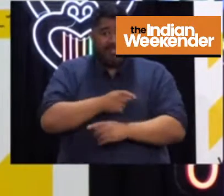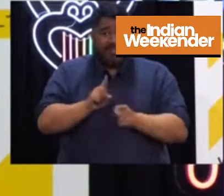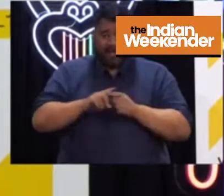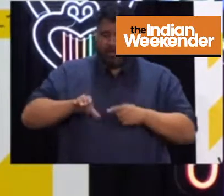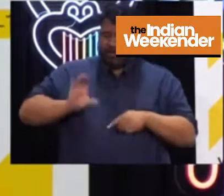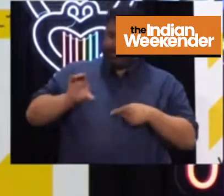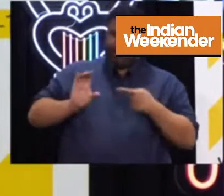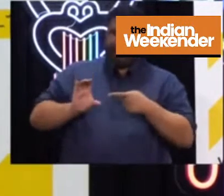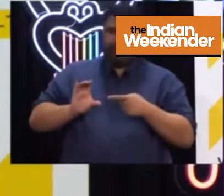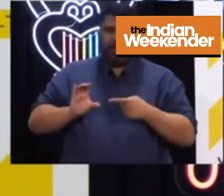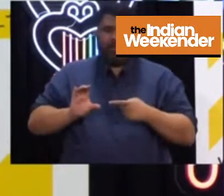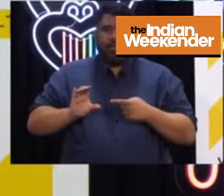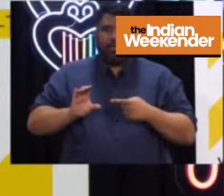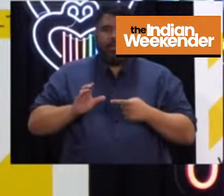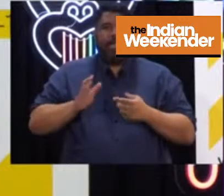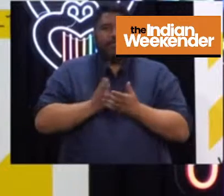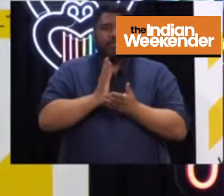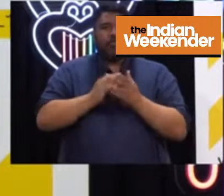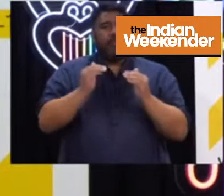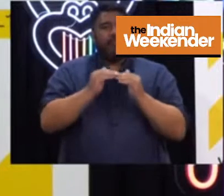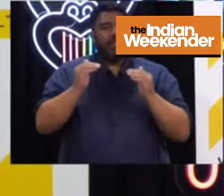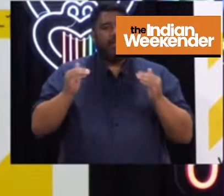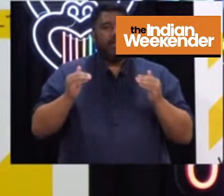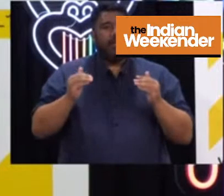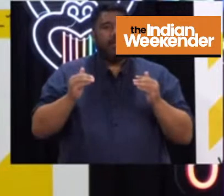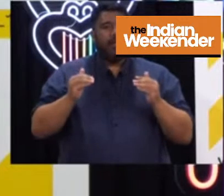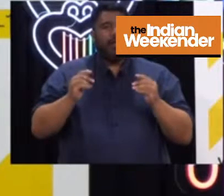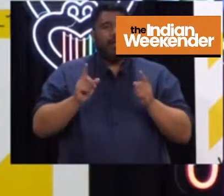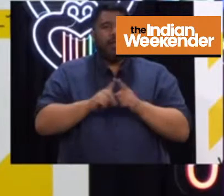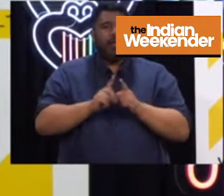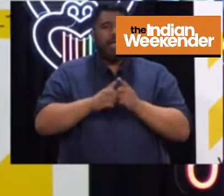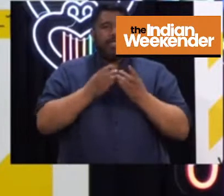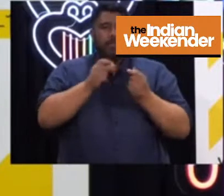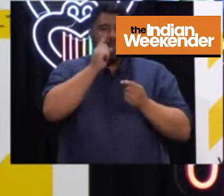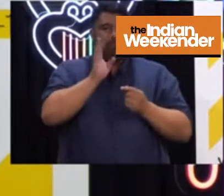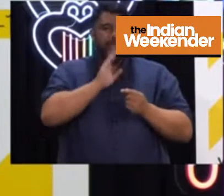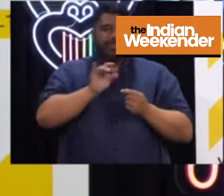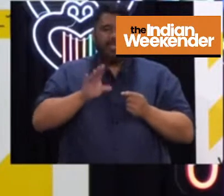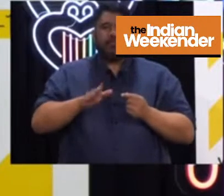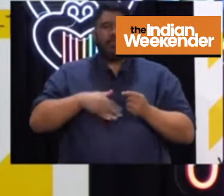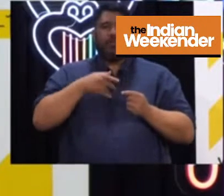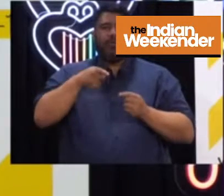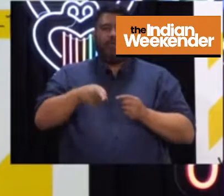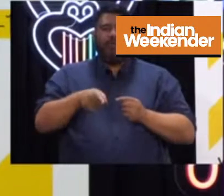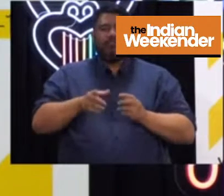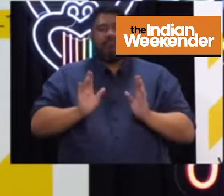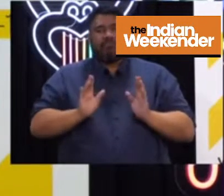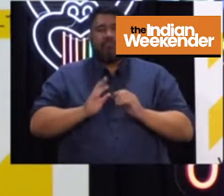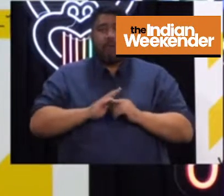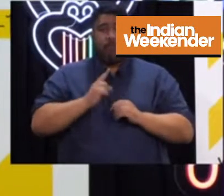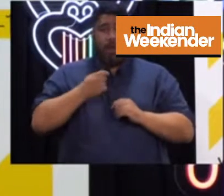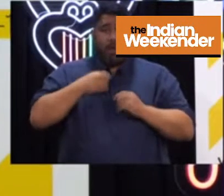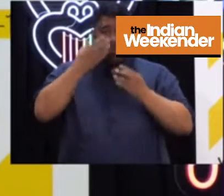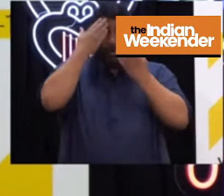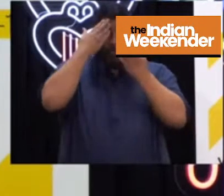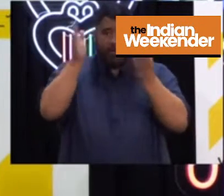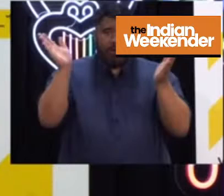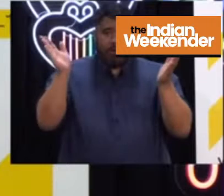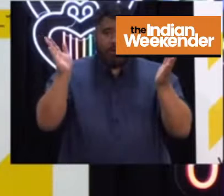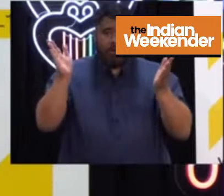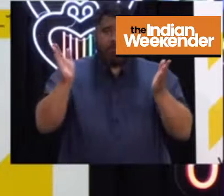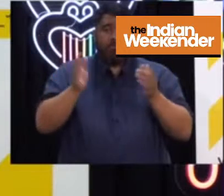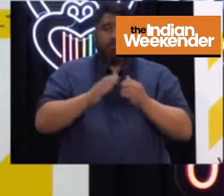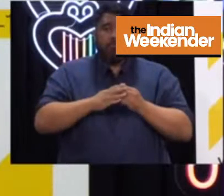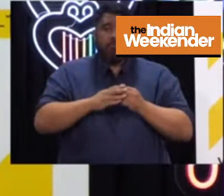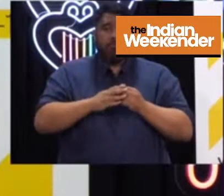where you suddenly bring in an incentive that those who have shown up early miss out on. But I continue to be really open-minded. So if anyone brings